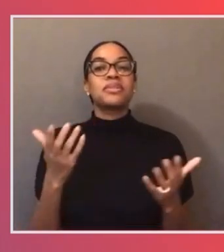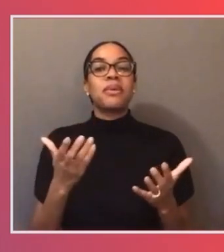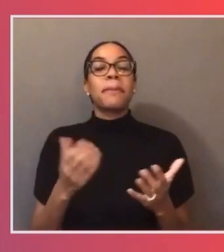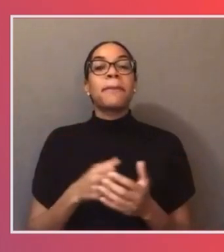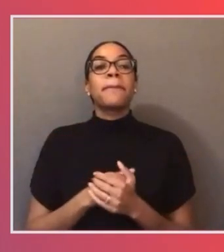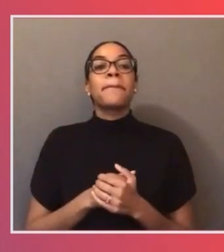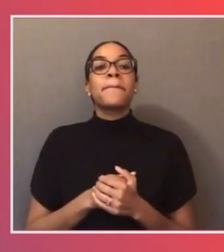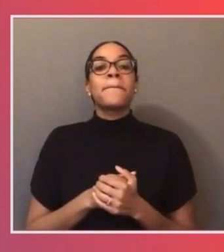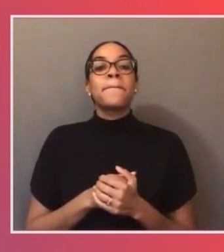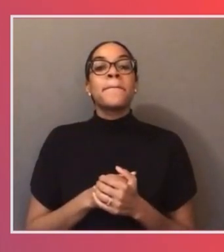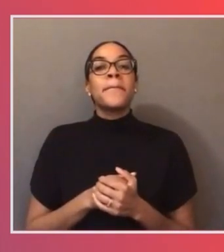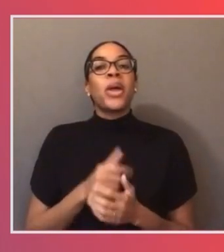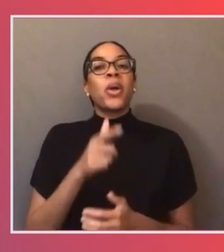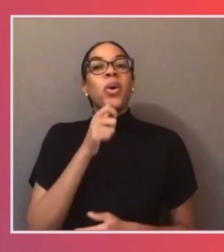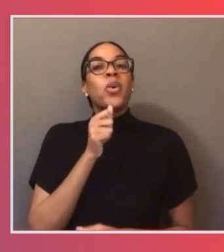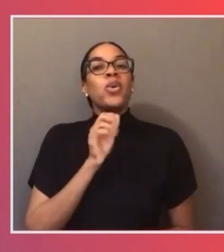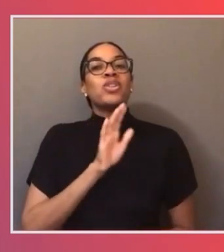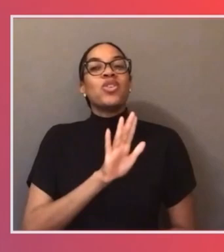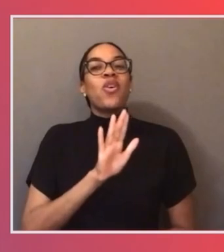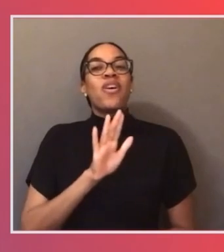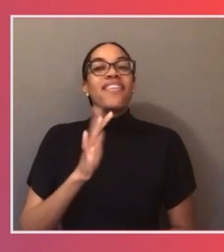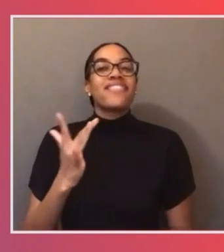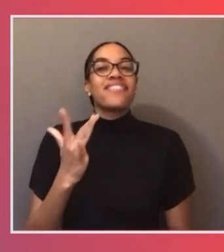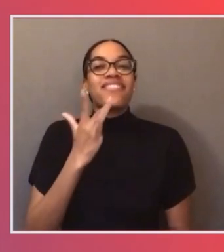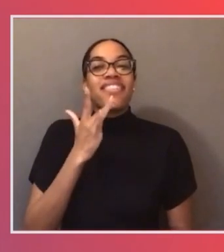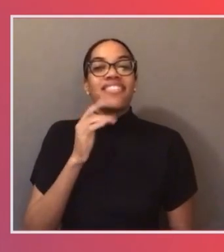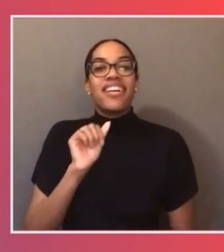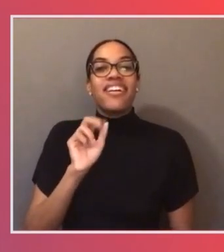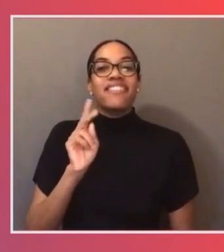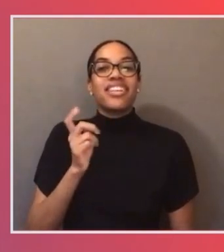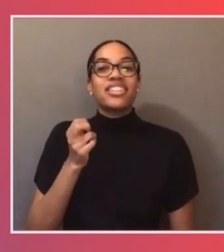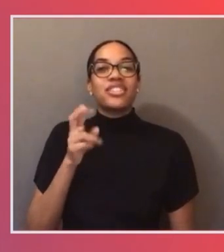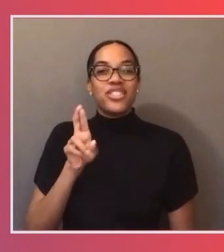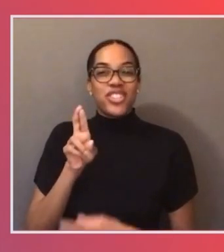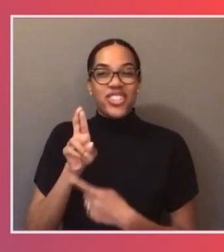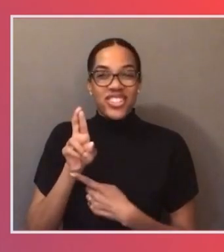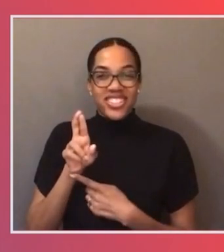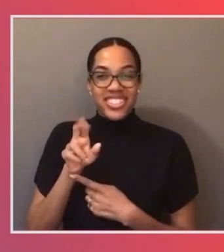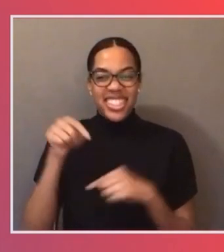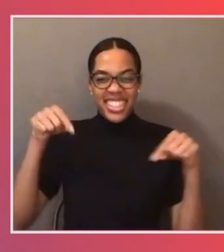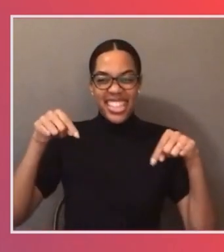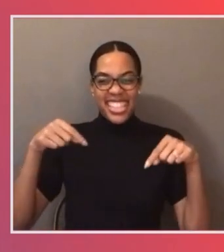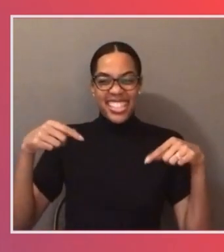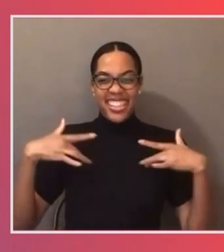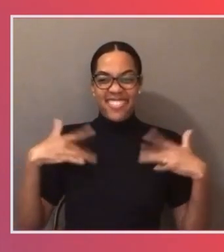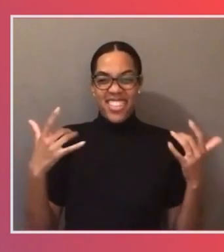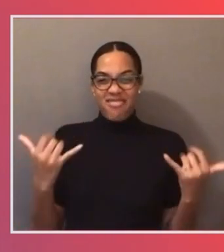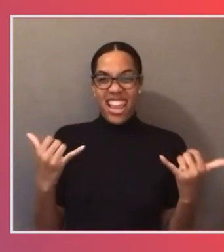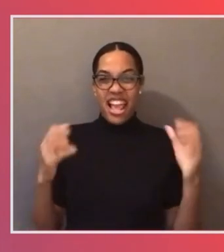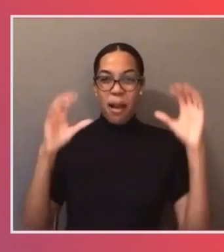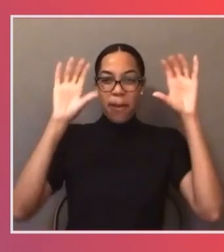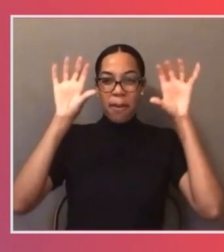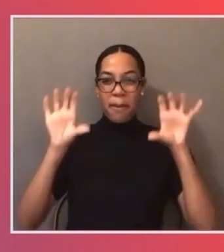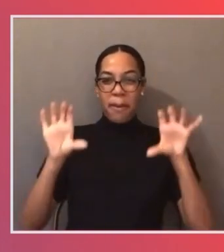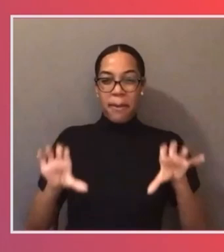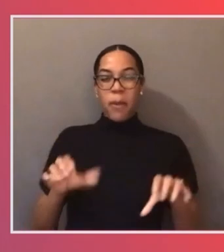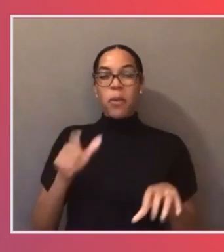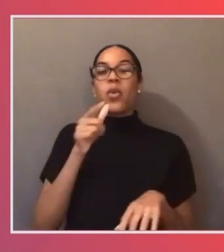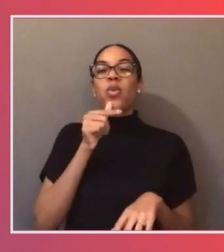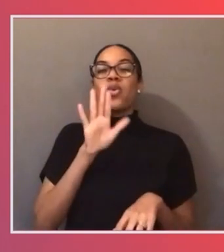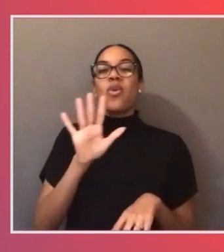Avenger at this event? Named Chris. Wow. Way to. Oh.